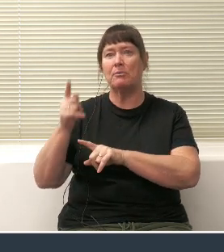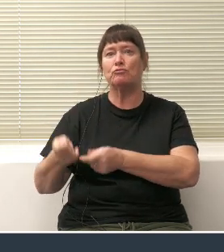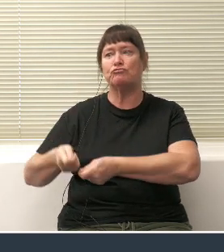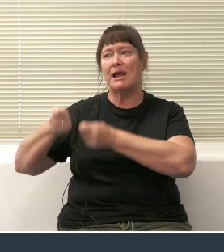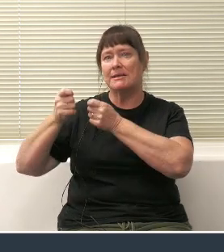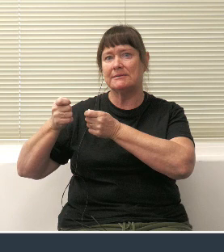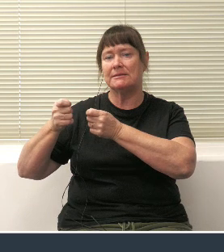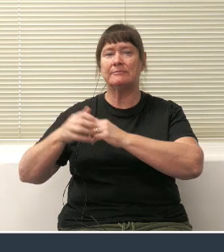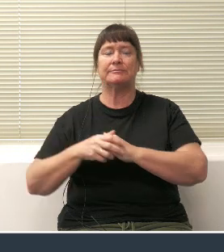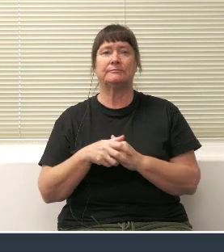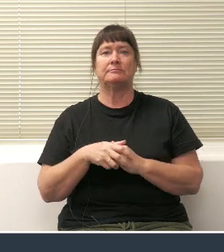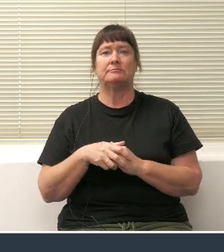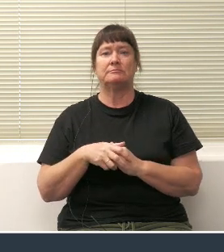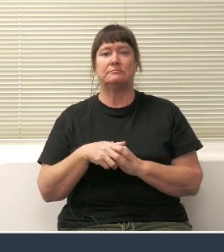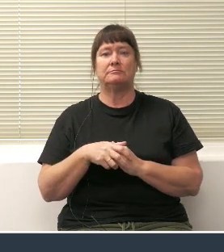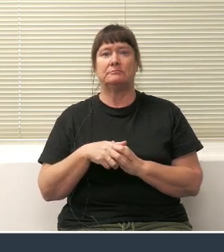the consultation topics.